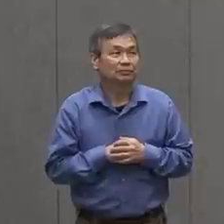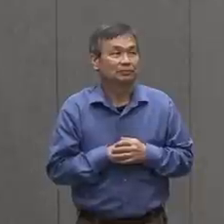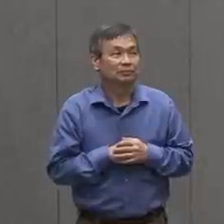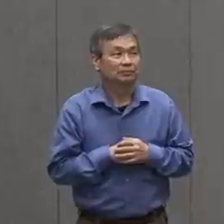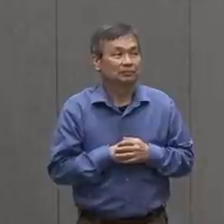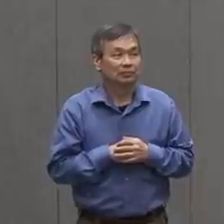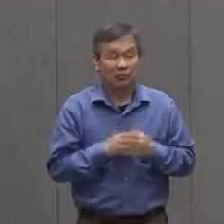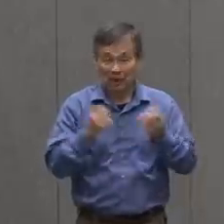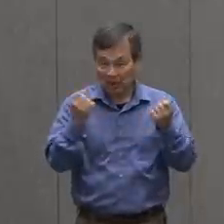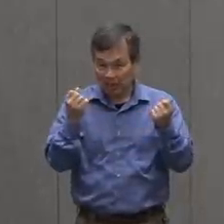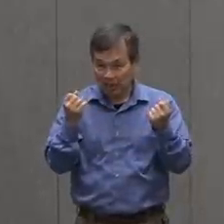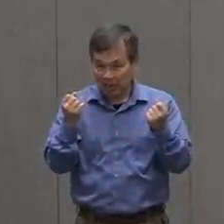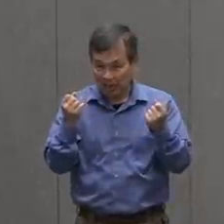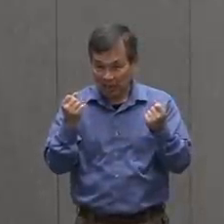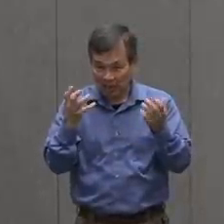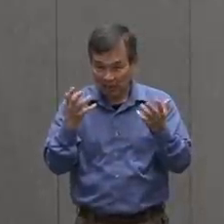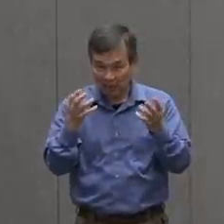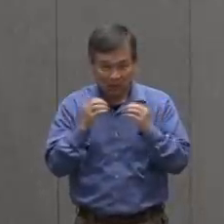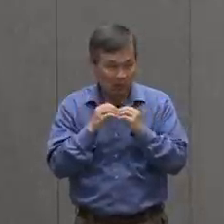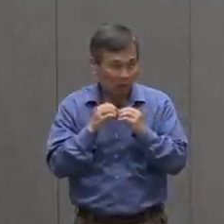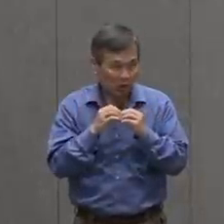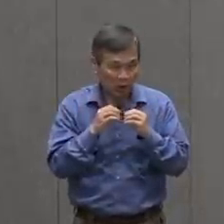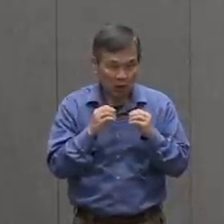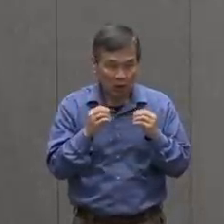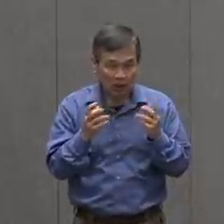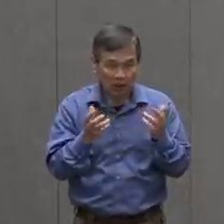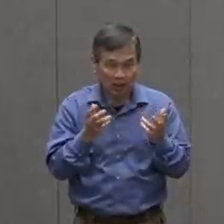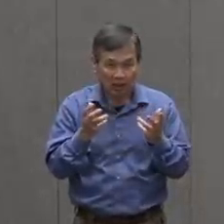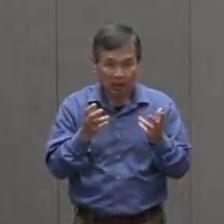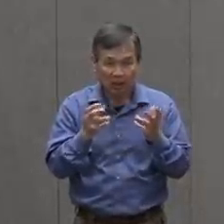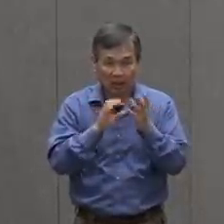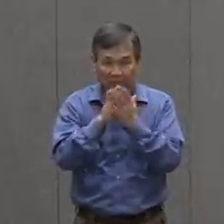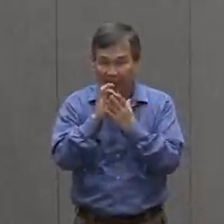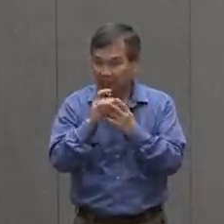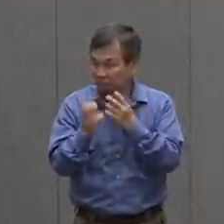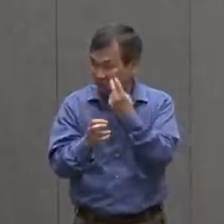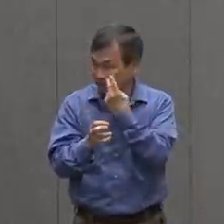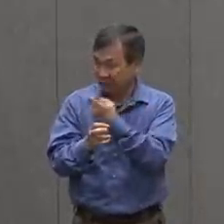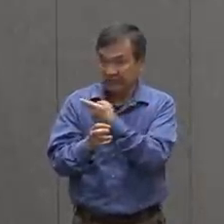Which means how many more do I need in order to win the game?